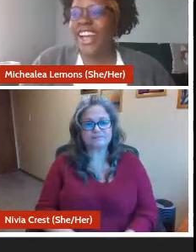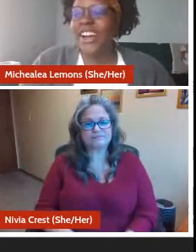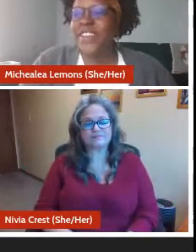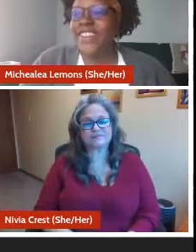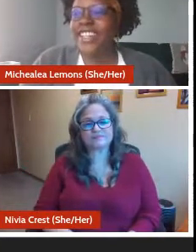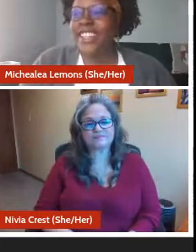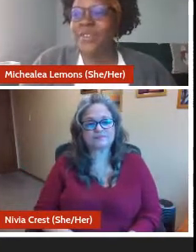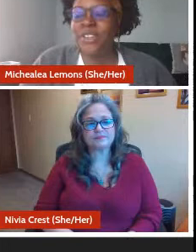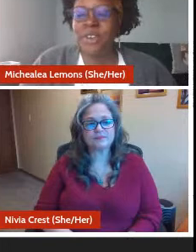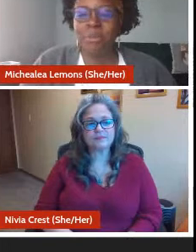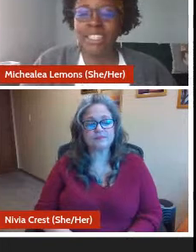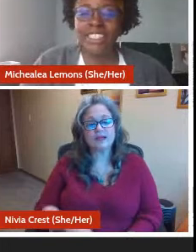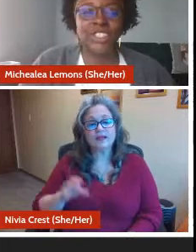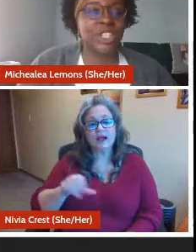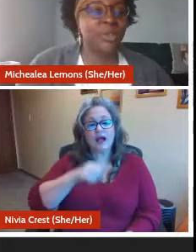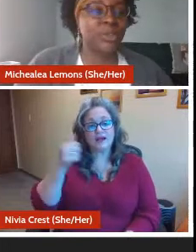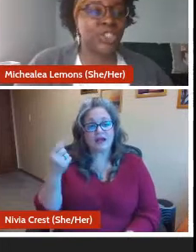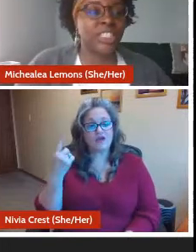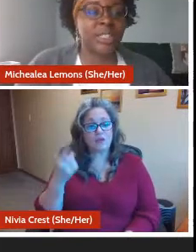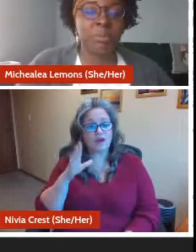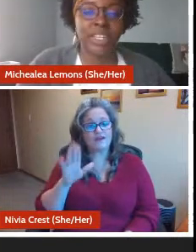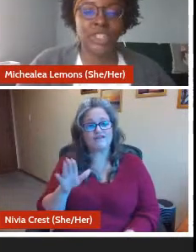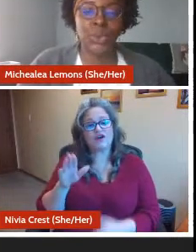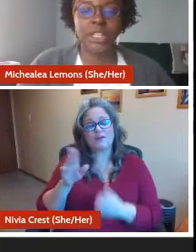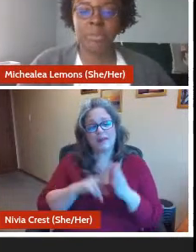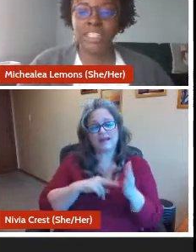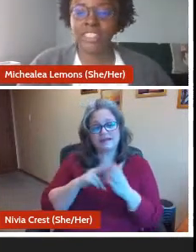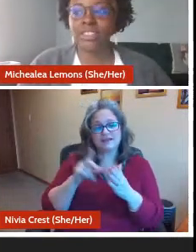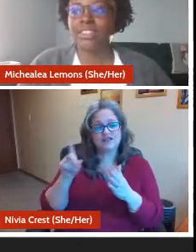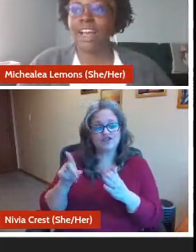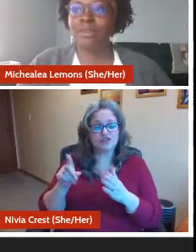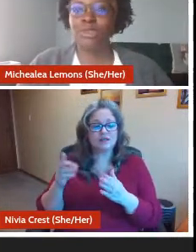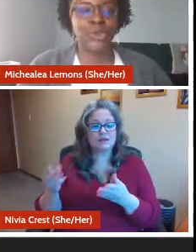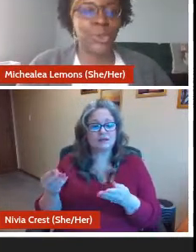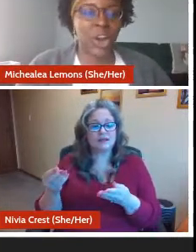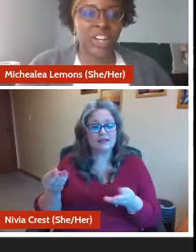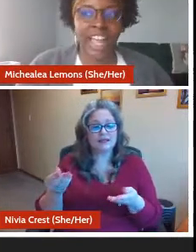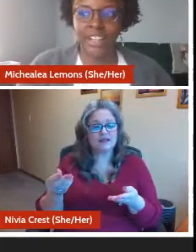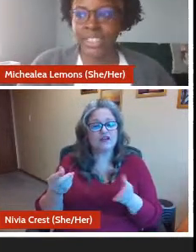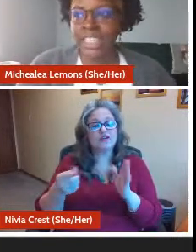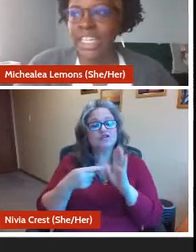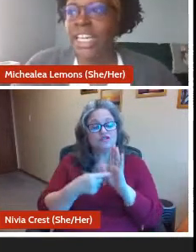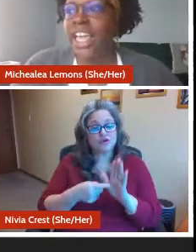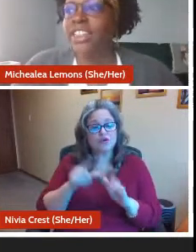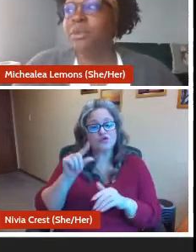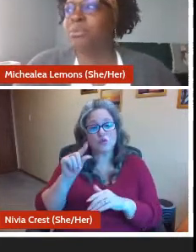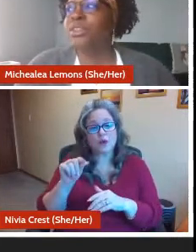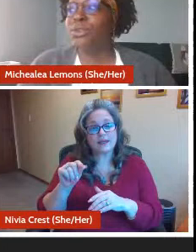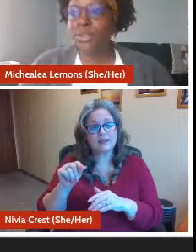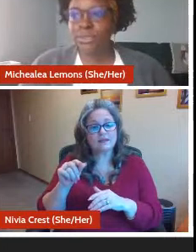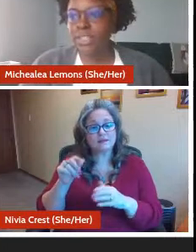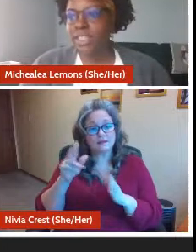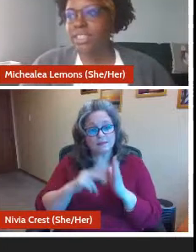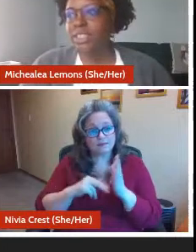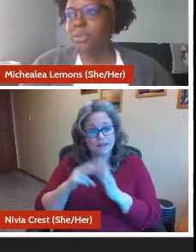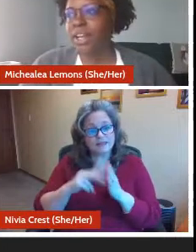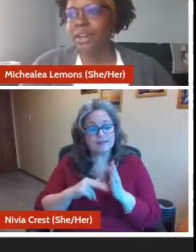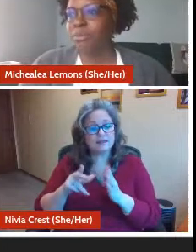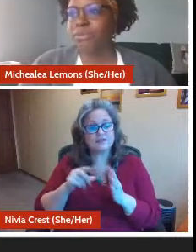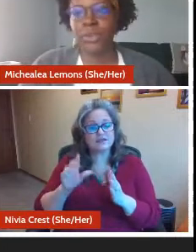This is another one of her pieces. She submitted 20 pieces to the art gallery, and they are